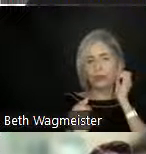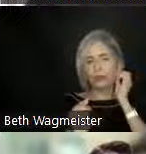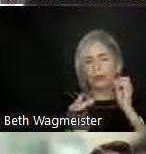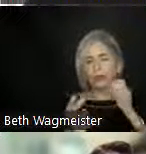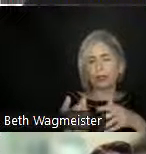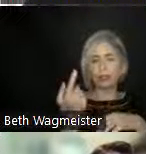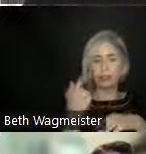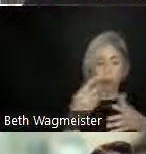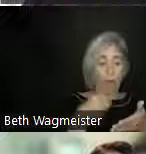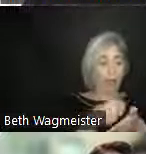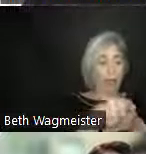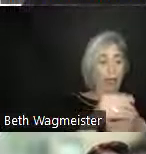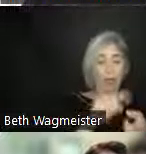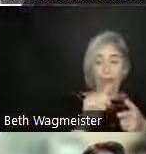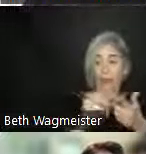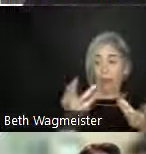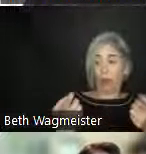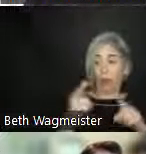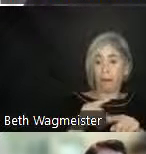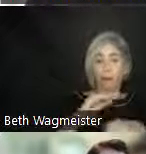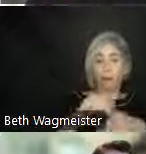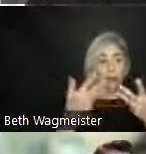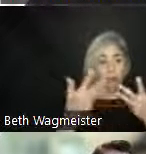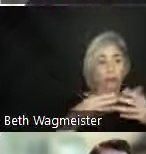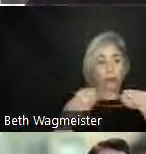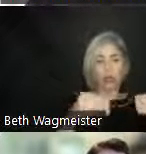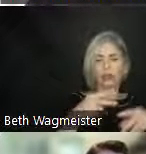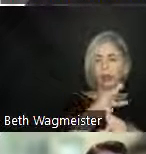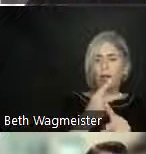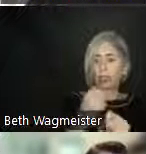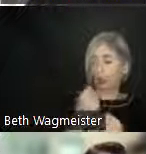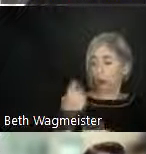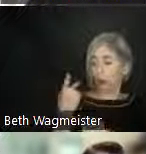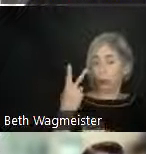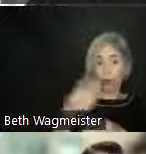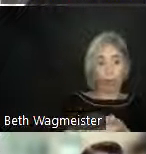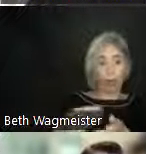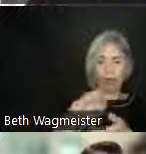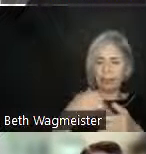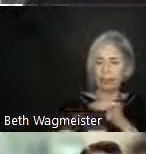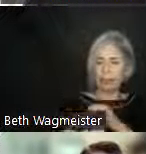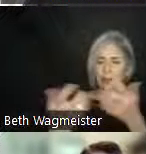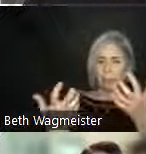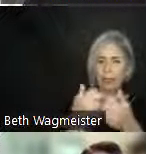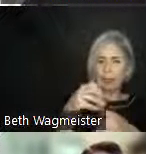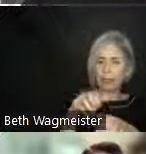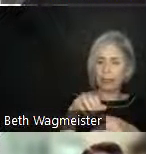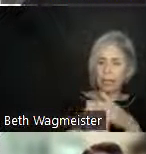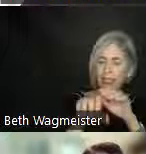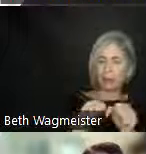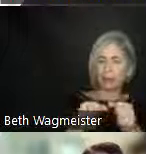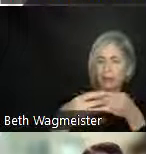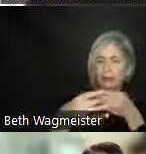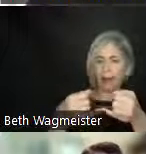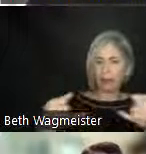to not even just when you bought them, but afterwards. Like, how do you try and make sure that the product that you bought 2 years ago is still meeting these accessibility guidelines